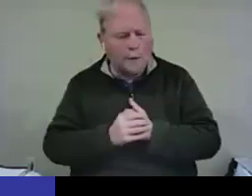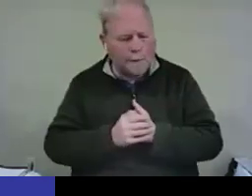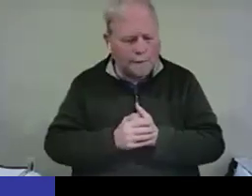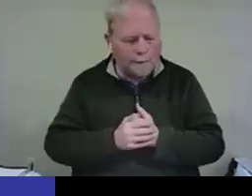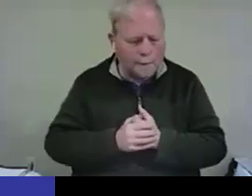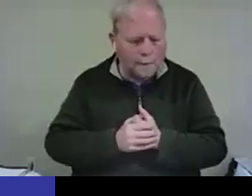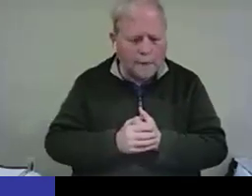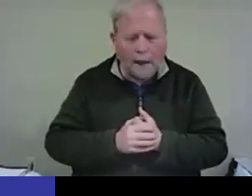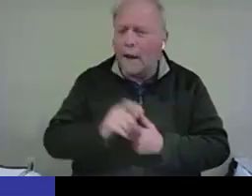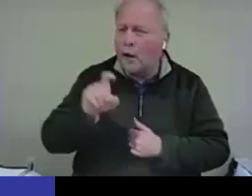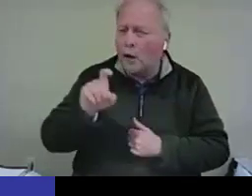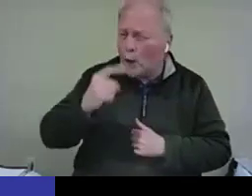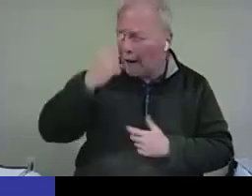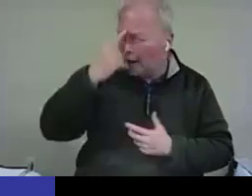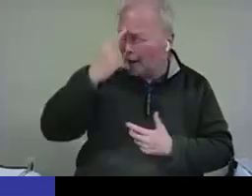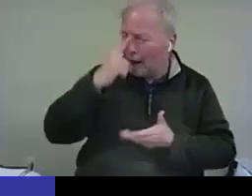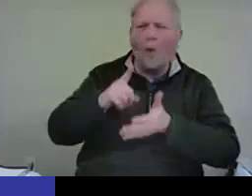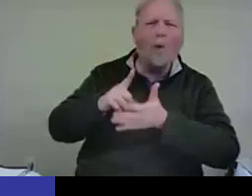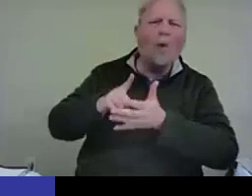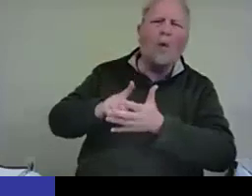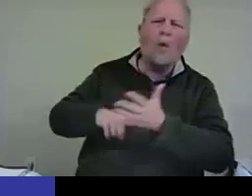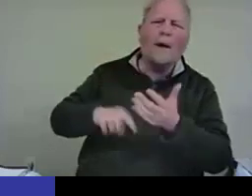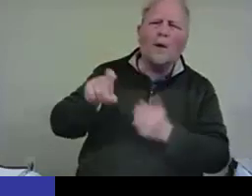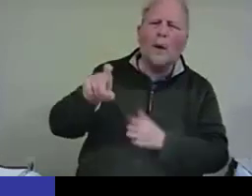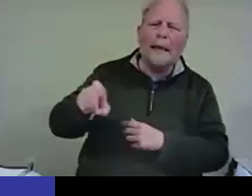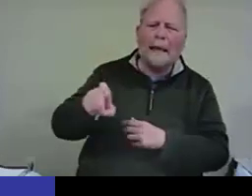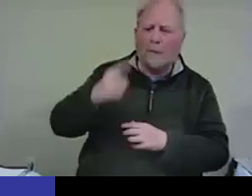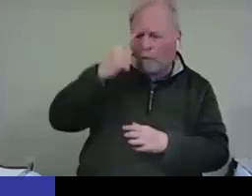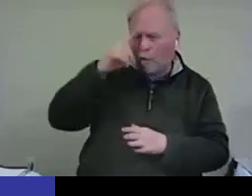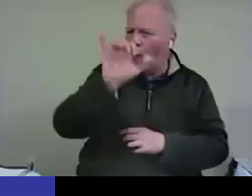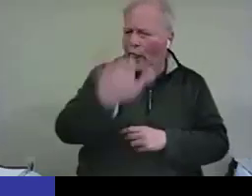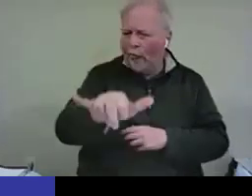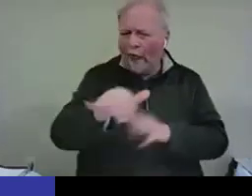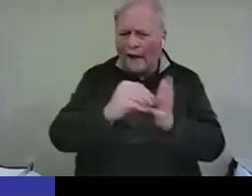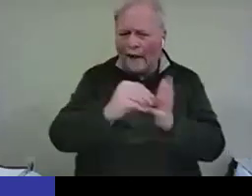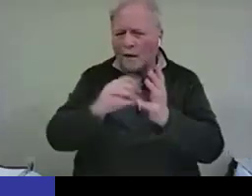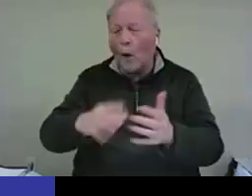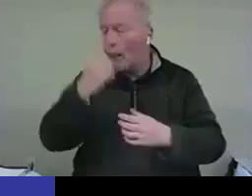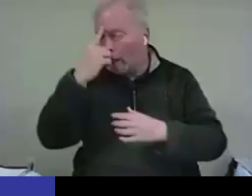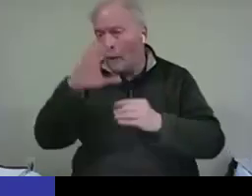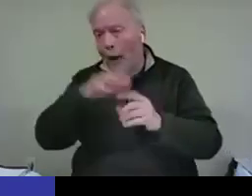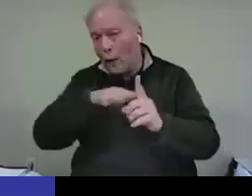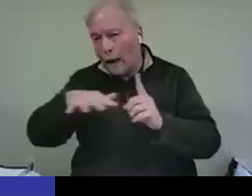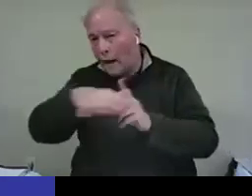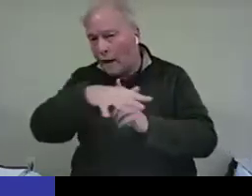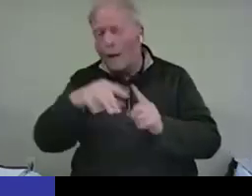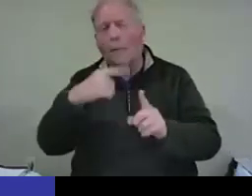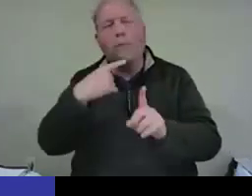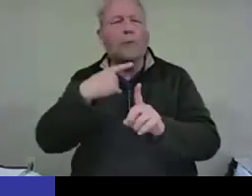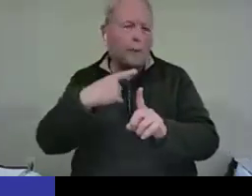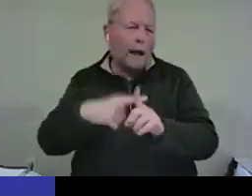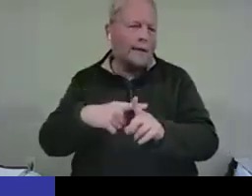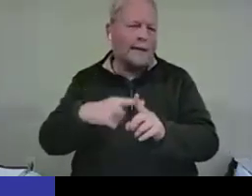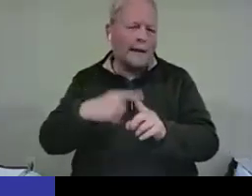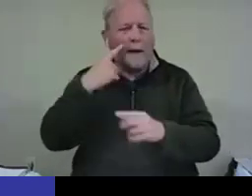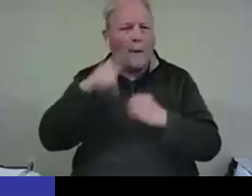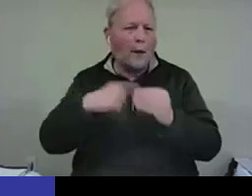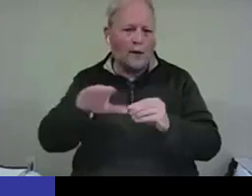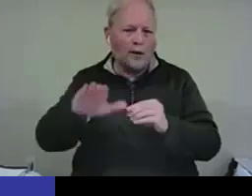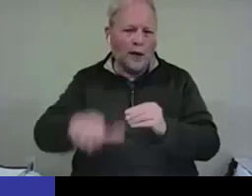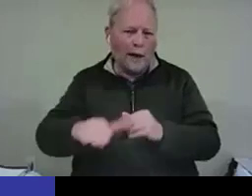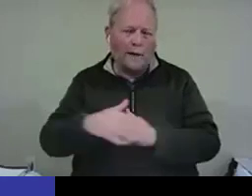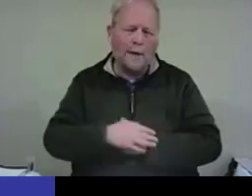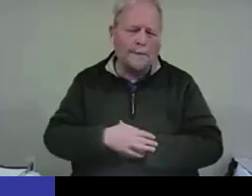you're going to ask. So again, you're focused on ecological factors as well as the child. You want to know how you're asking it. There are